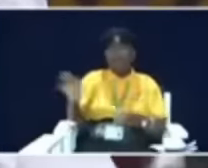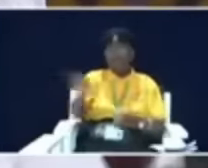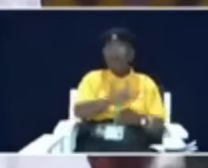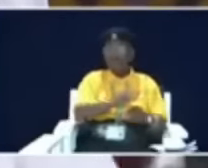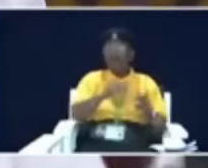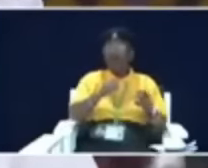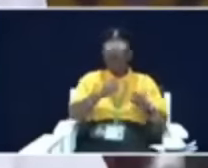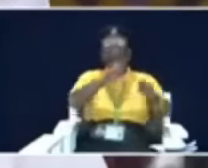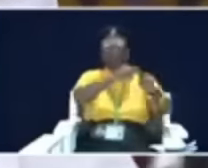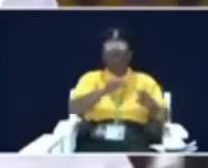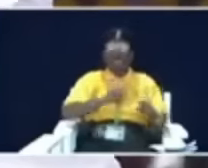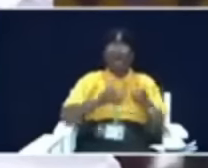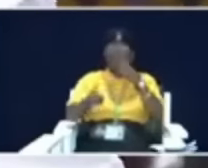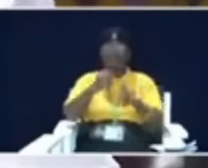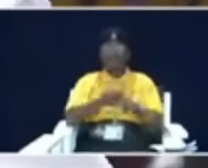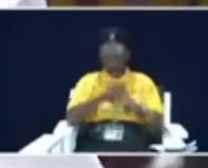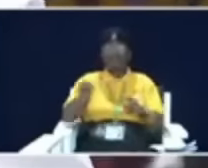I came from a family that